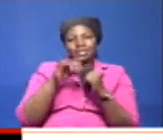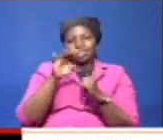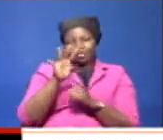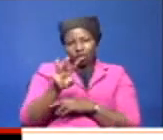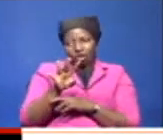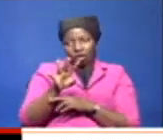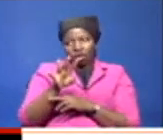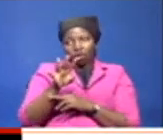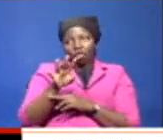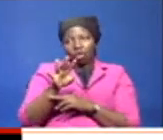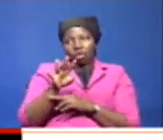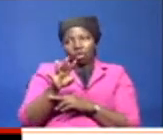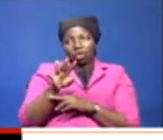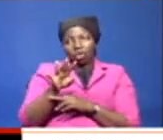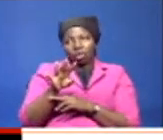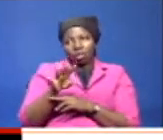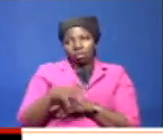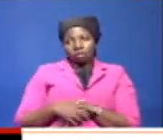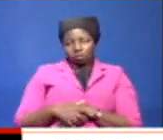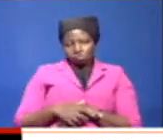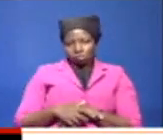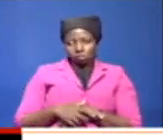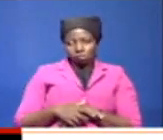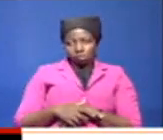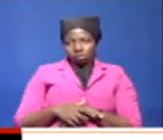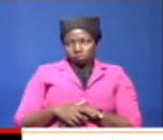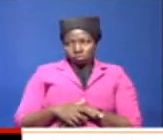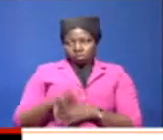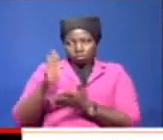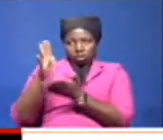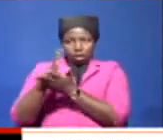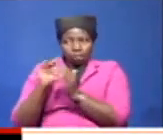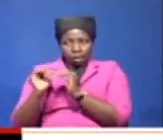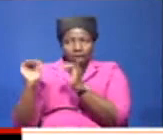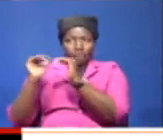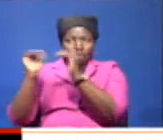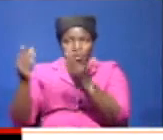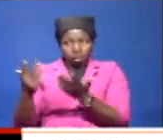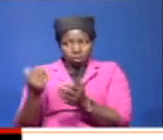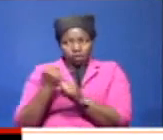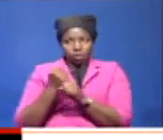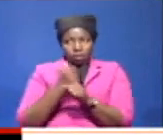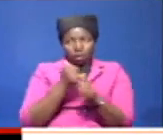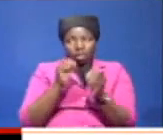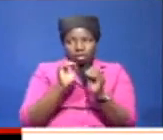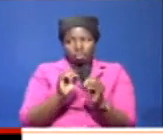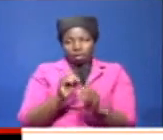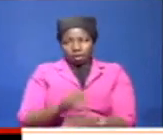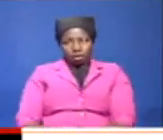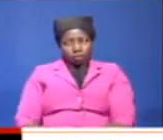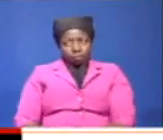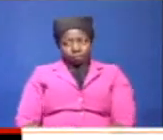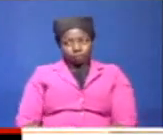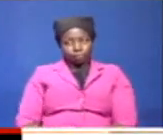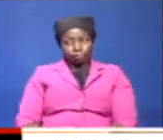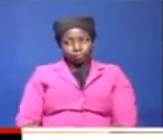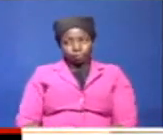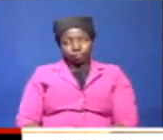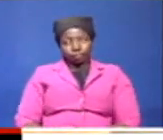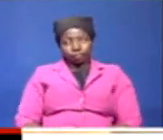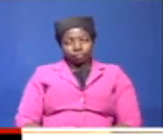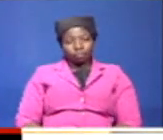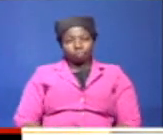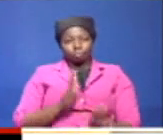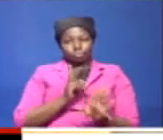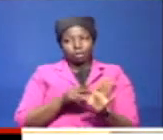some stages they didn't do, yeah, because of, the cost of the rally. But what